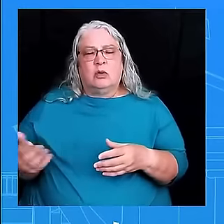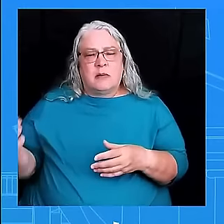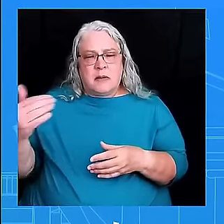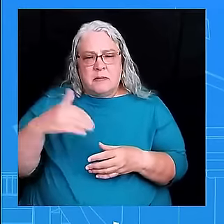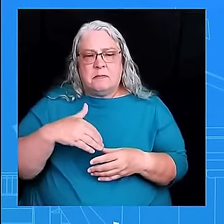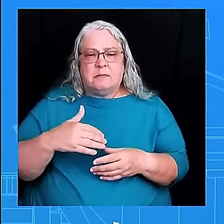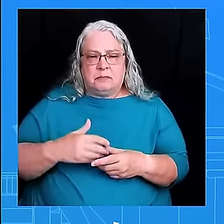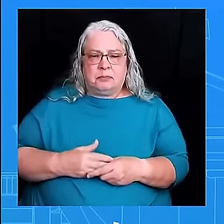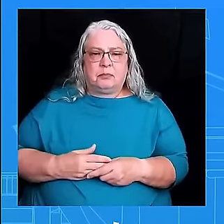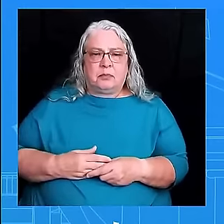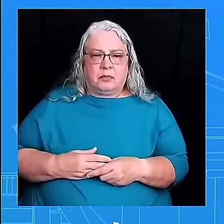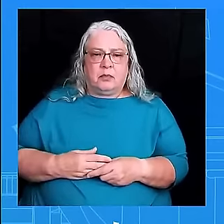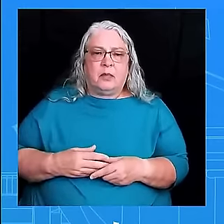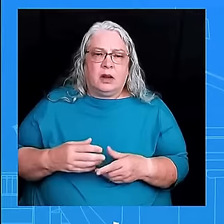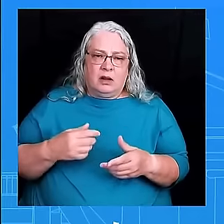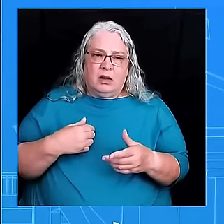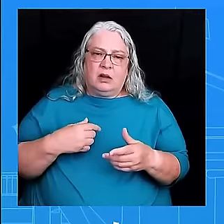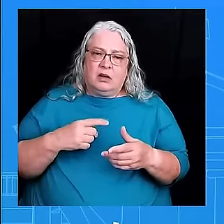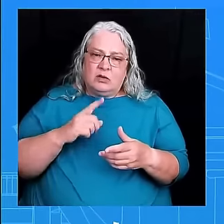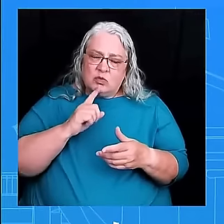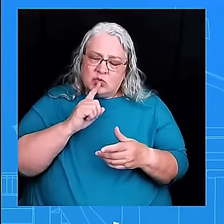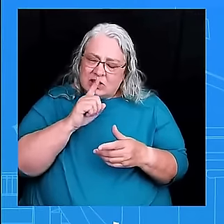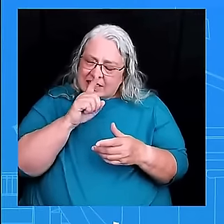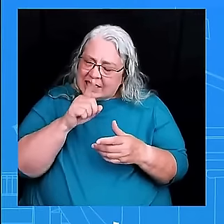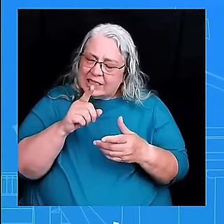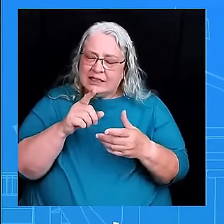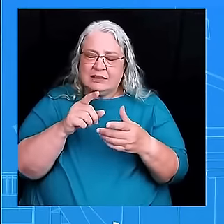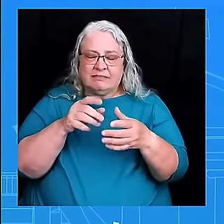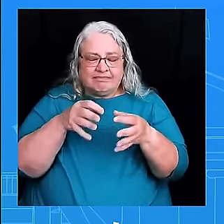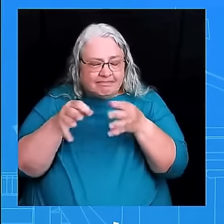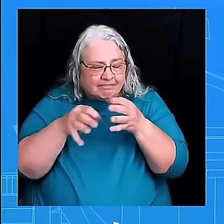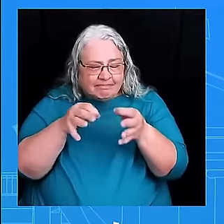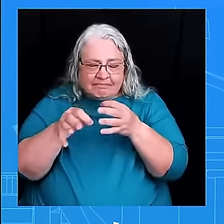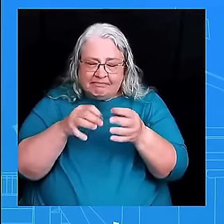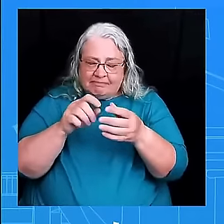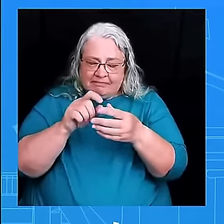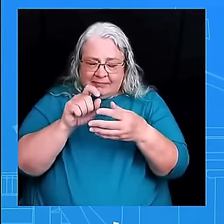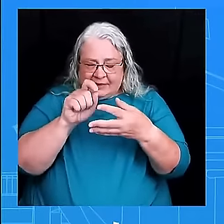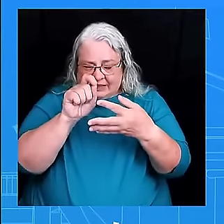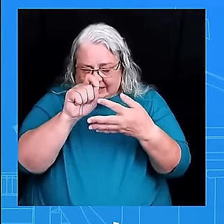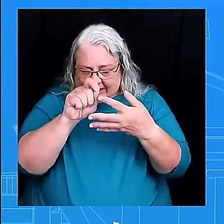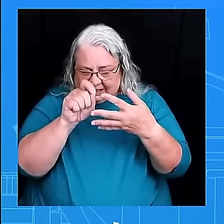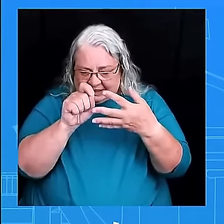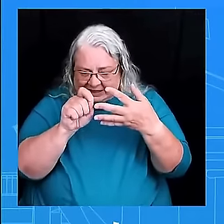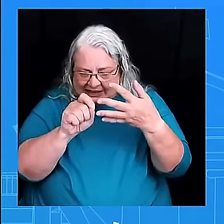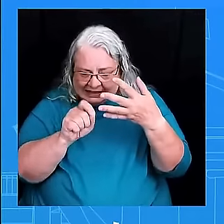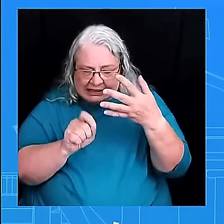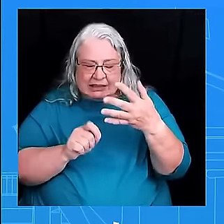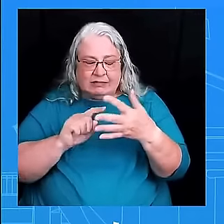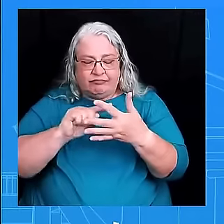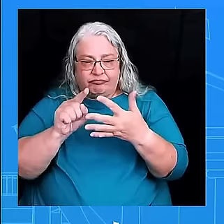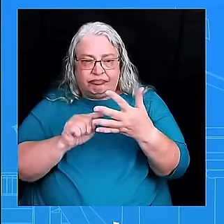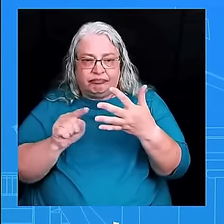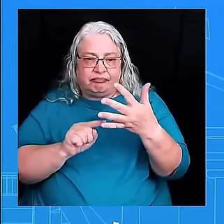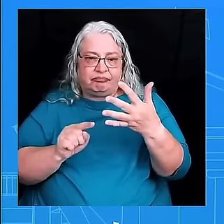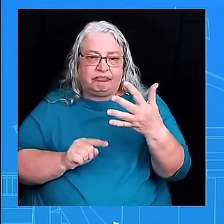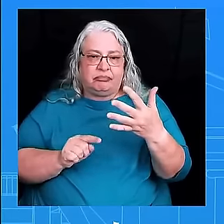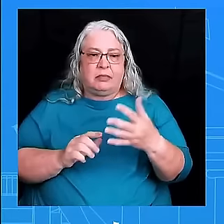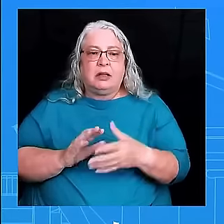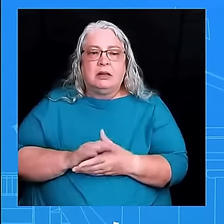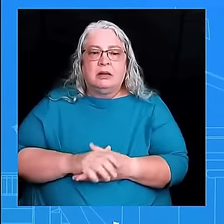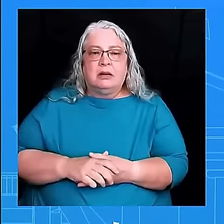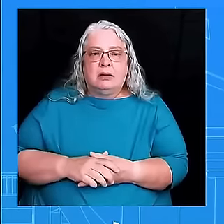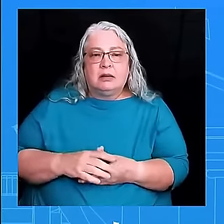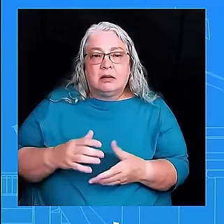in this process, starting all the way back when we sought the release of Paul Whelan and Brittany Griner, we also sought to release